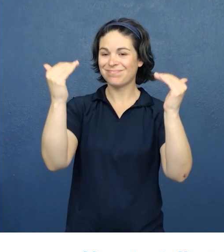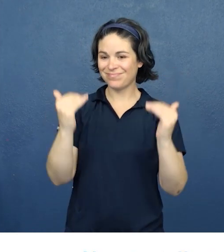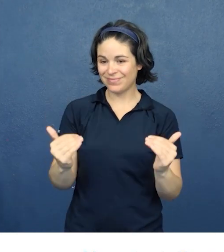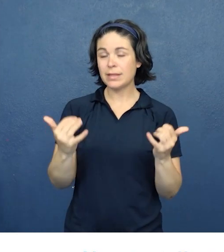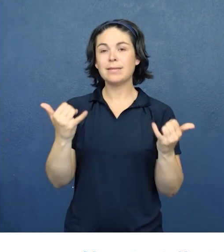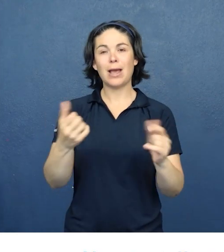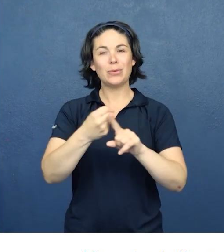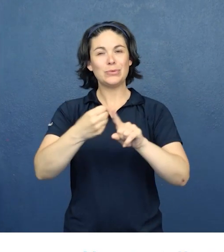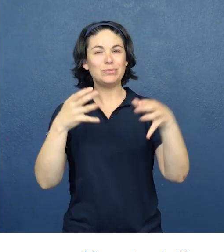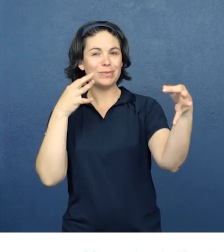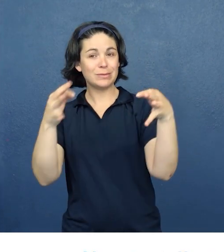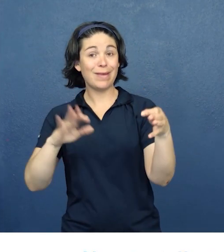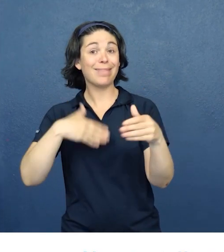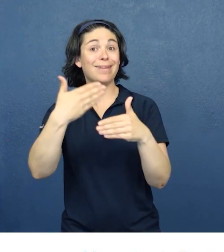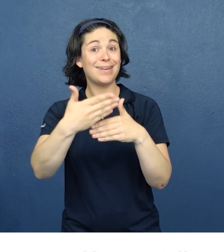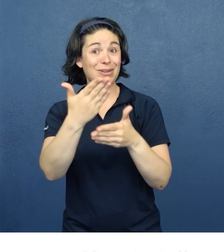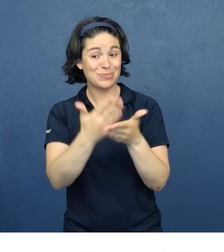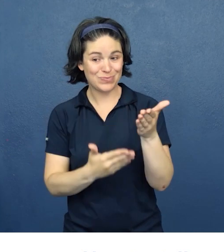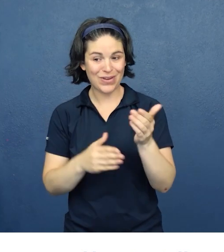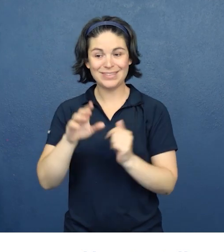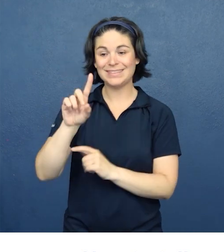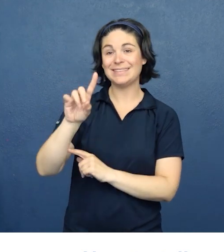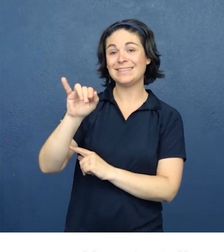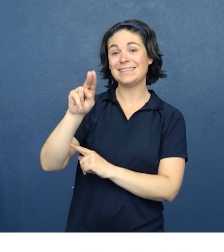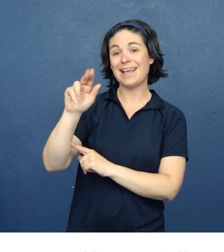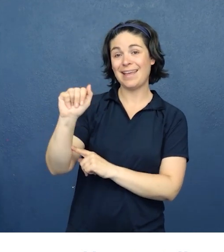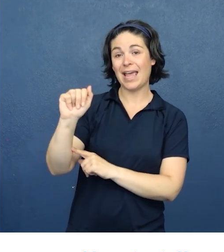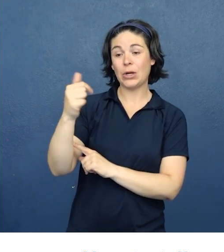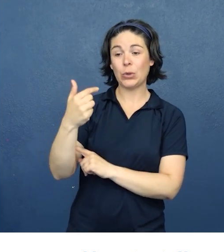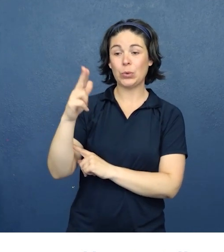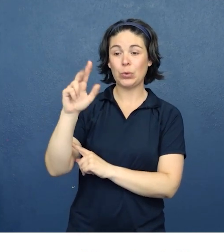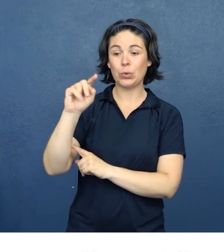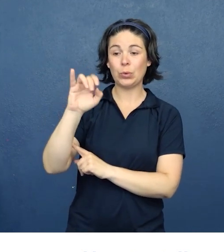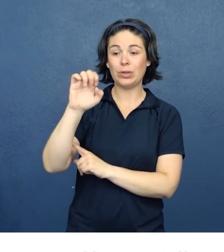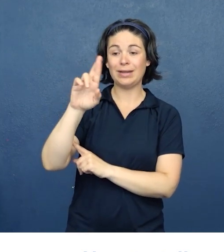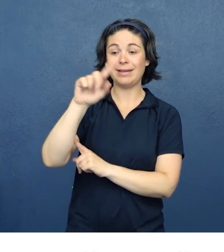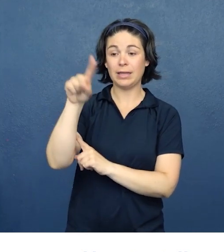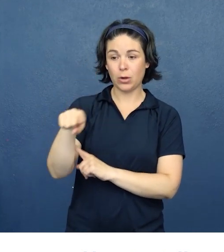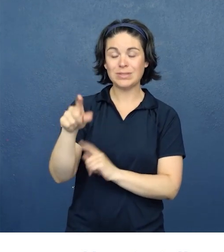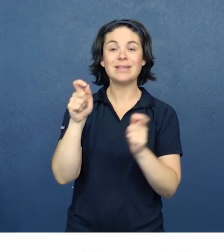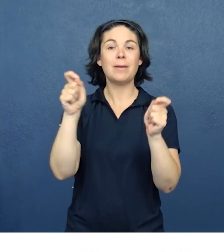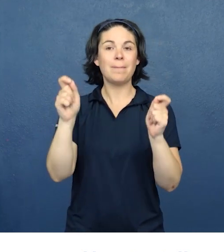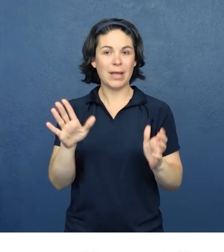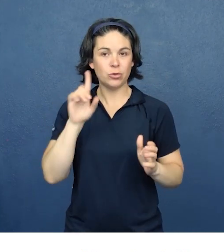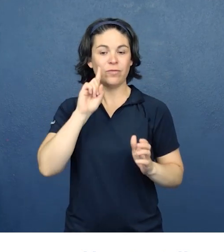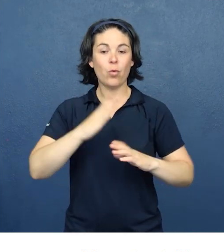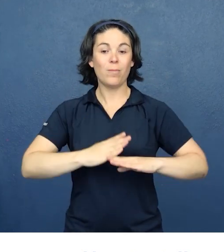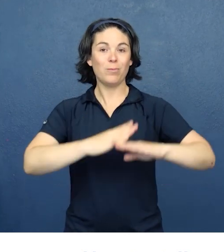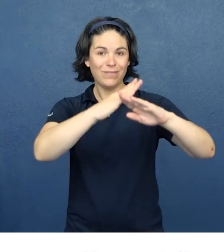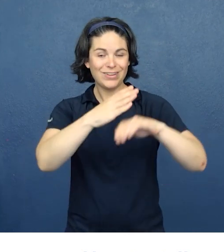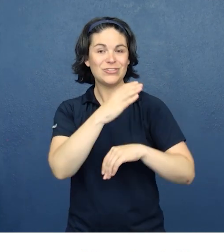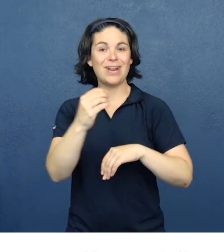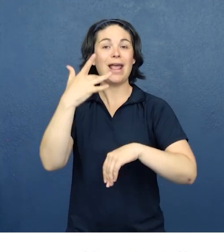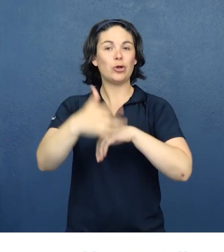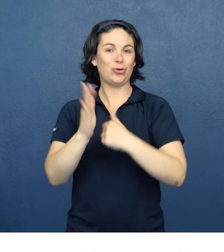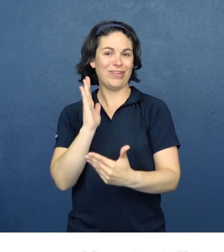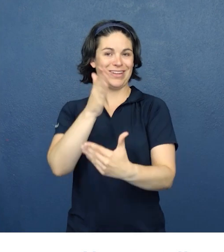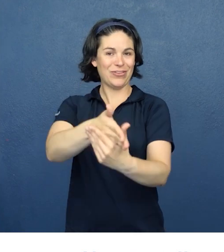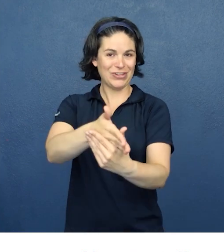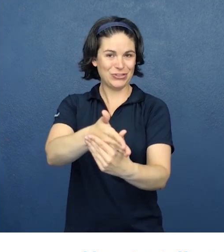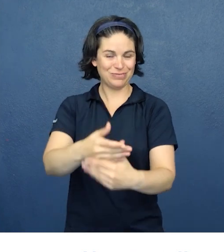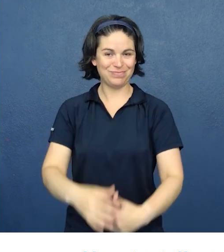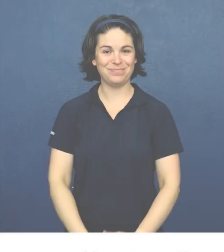Now, to tell you more about the next MISA component is Diana Gutierrez, the Manager of Prevention and Early